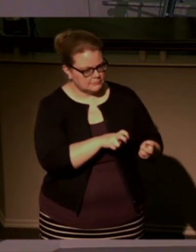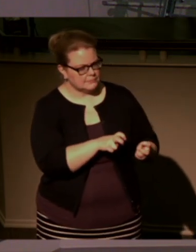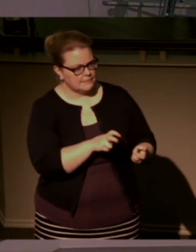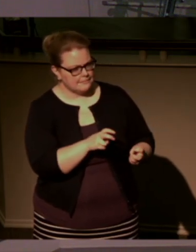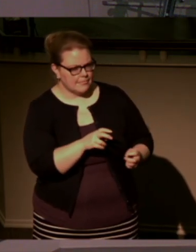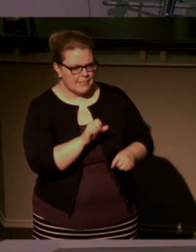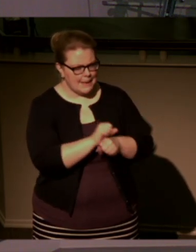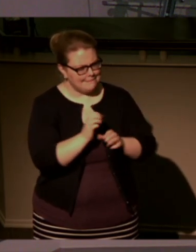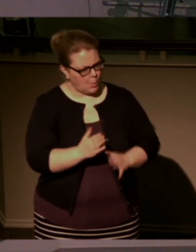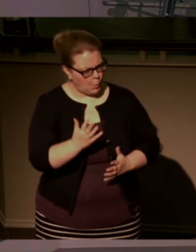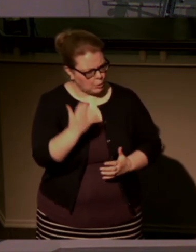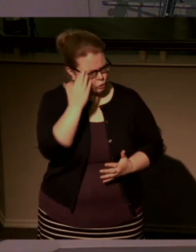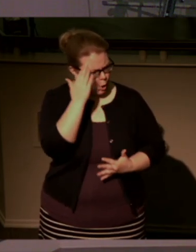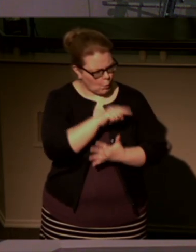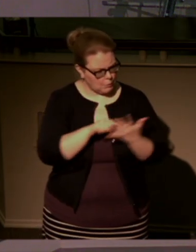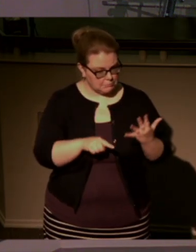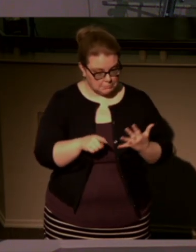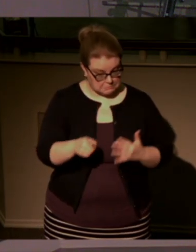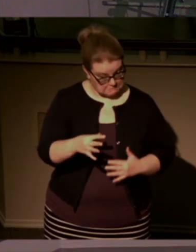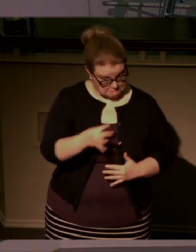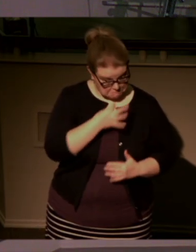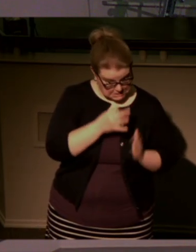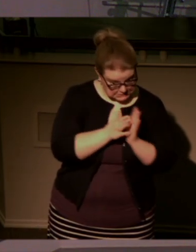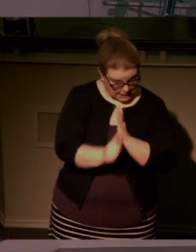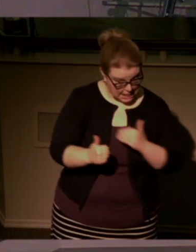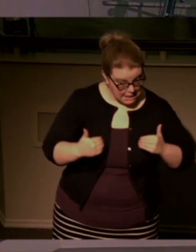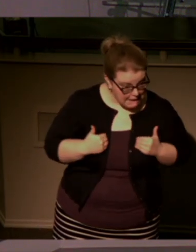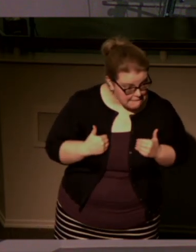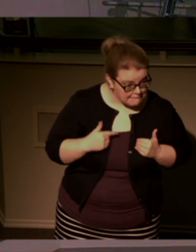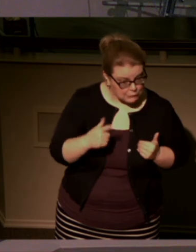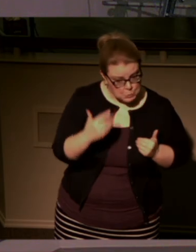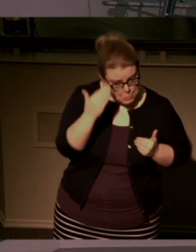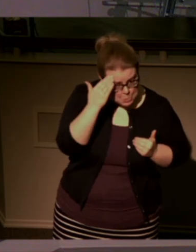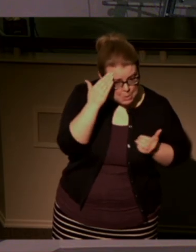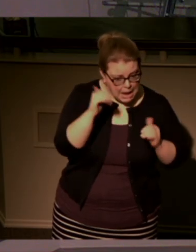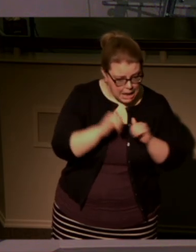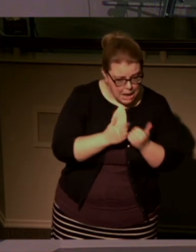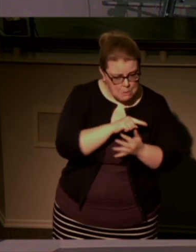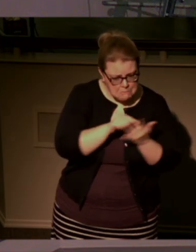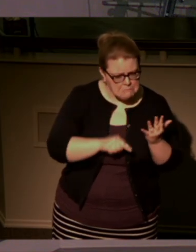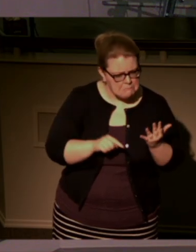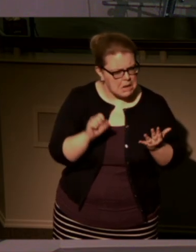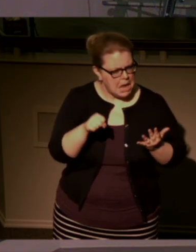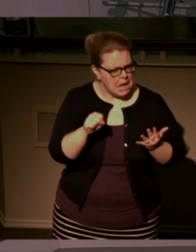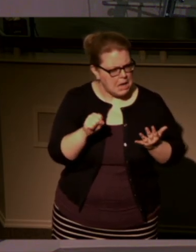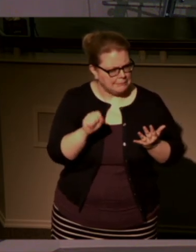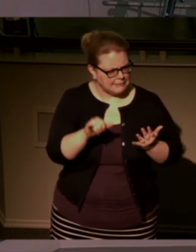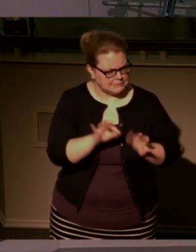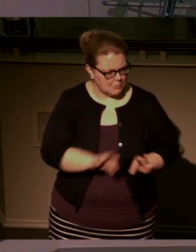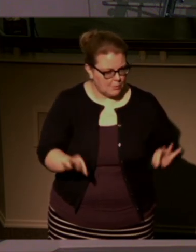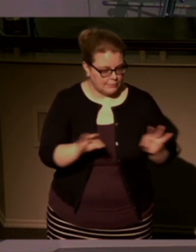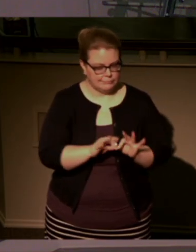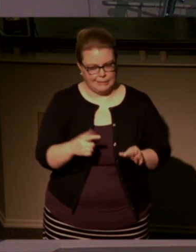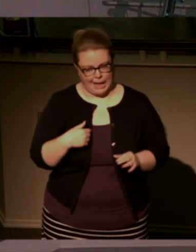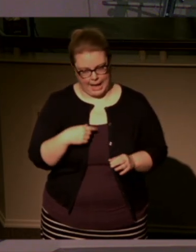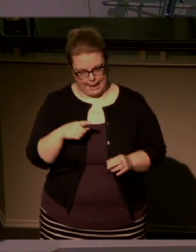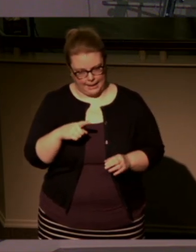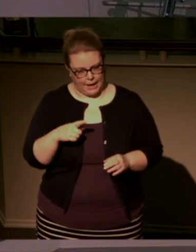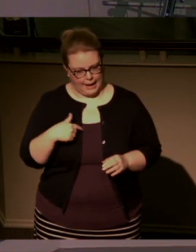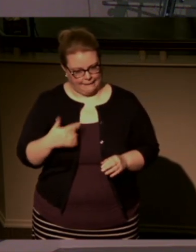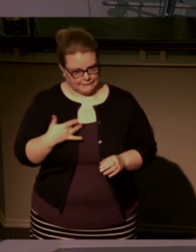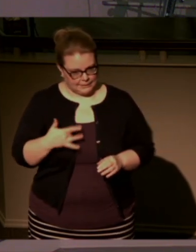Number one, your skills to do the job, your competency, and some of those things. And I'm convinced after